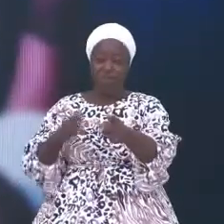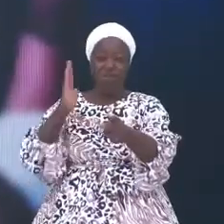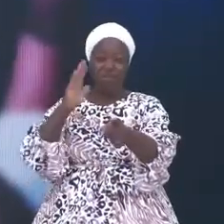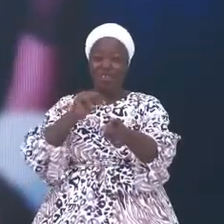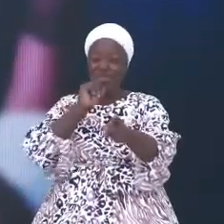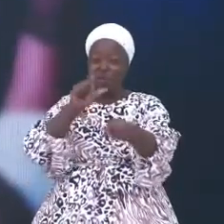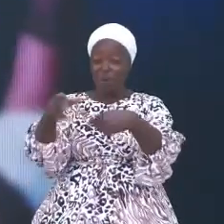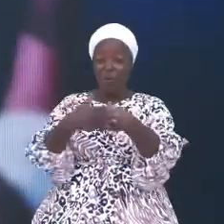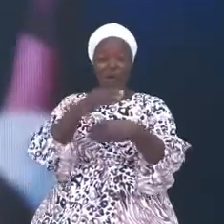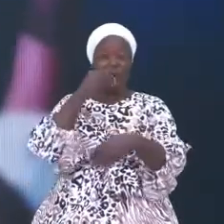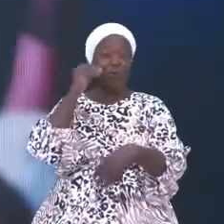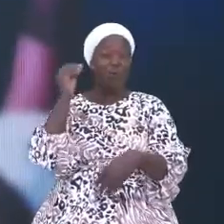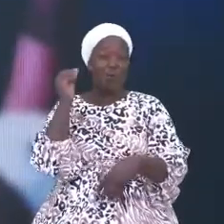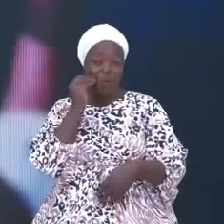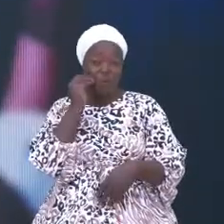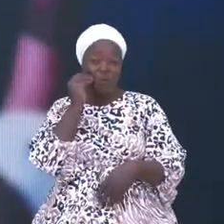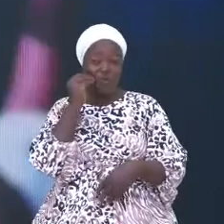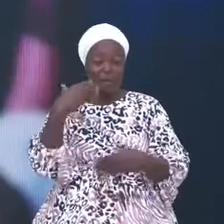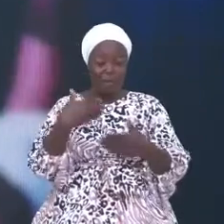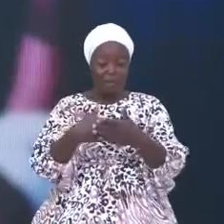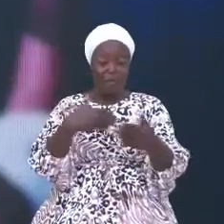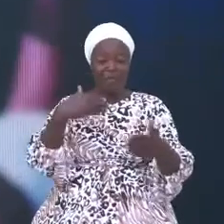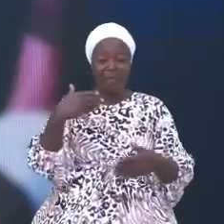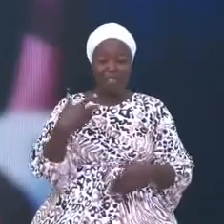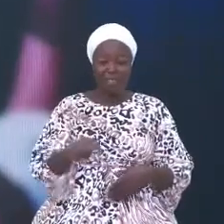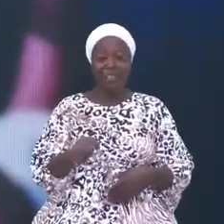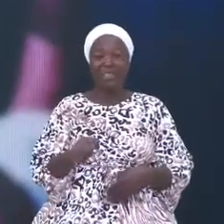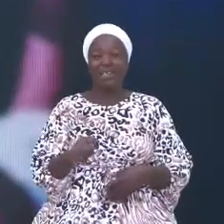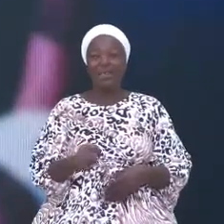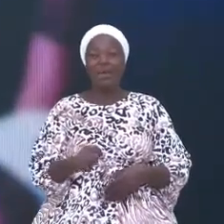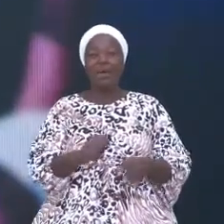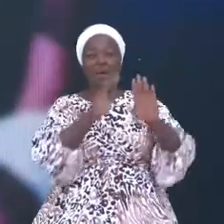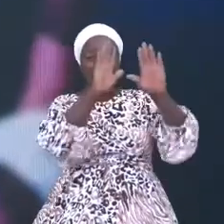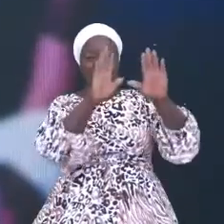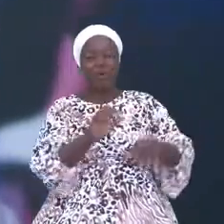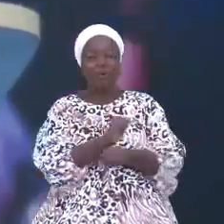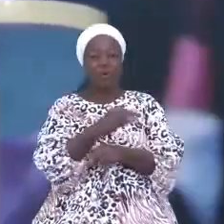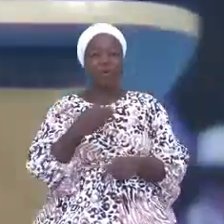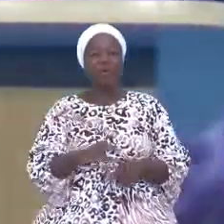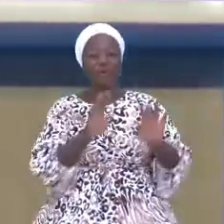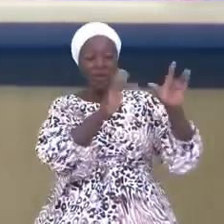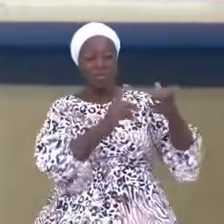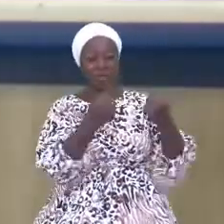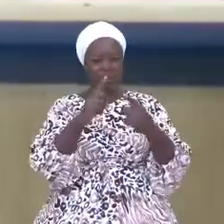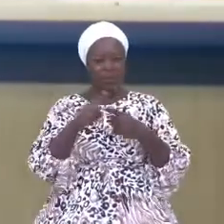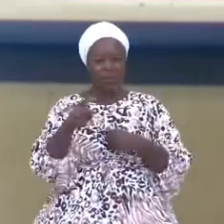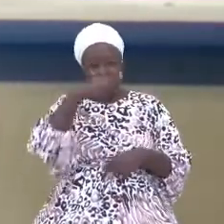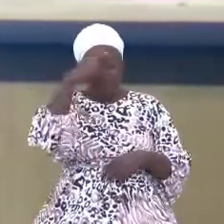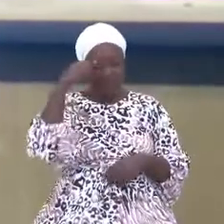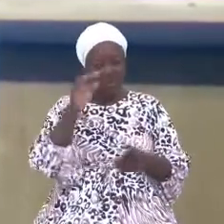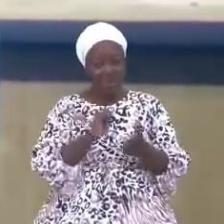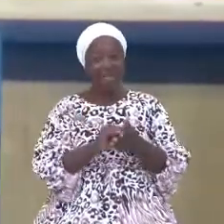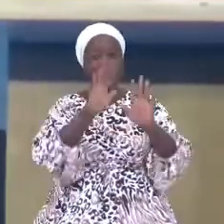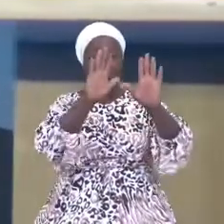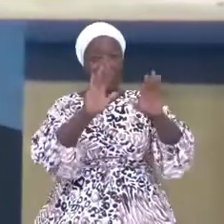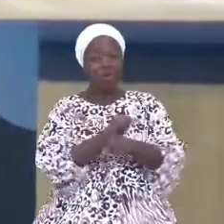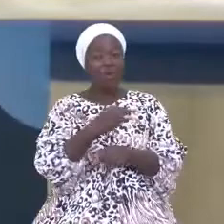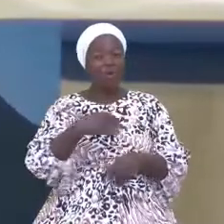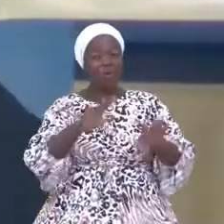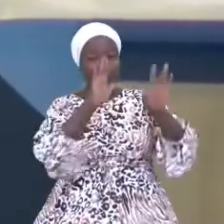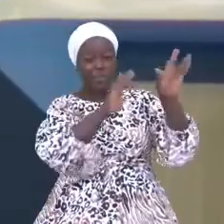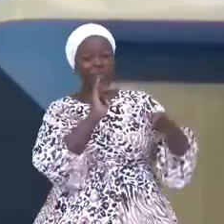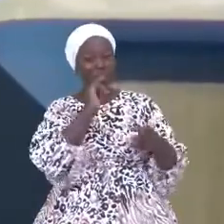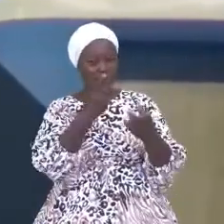back home before the miracle of mercy gets to you, because that miracle of mercy